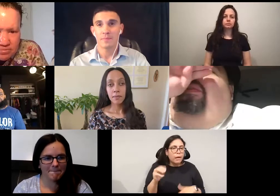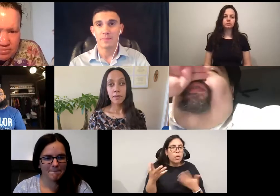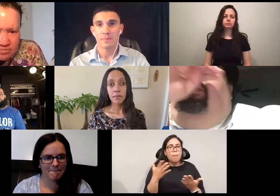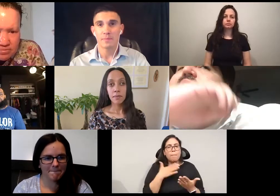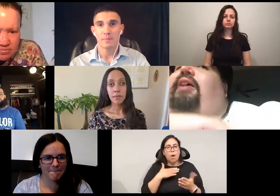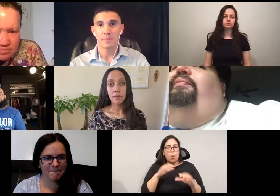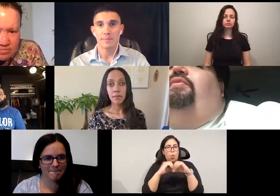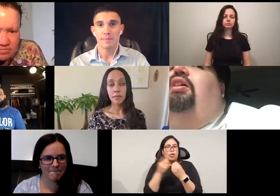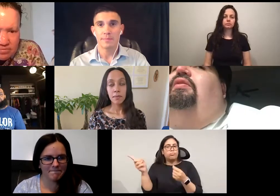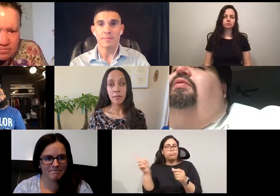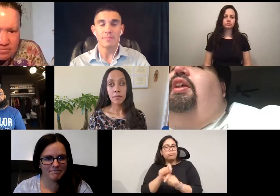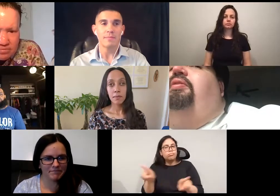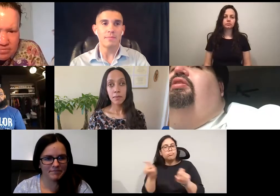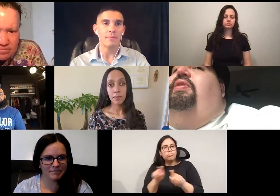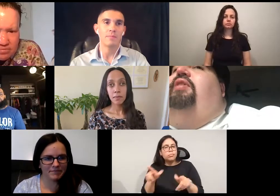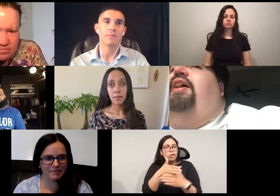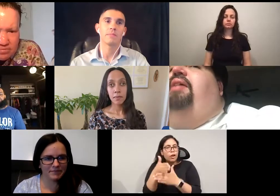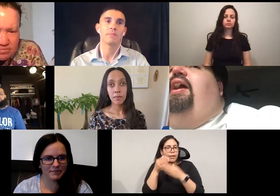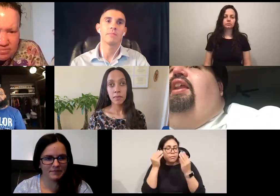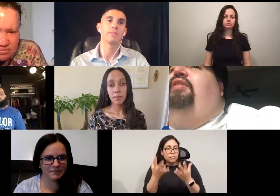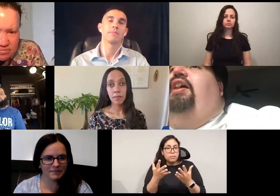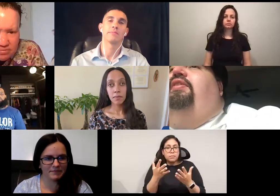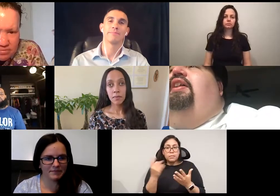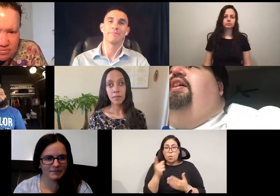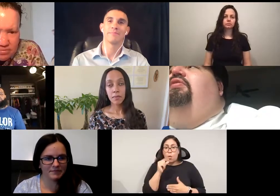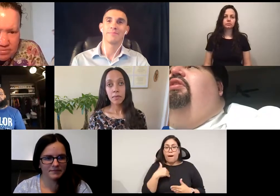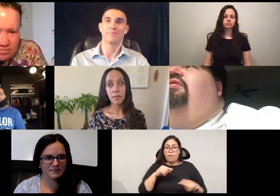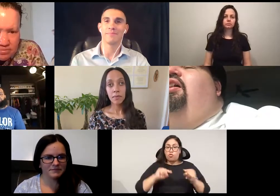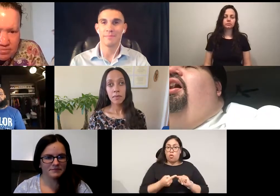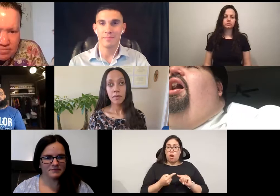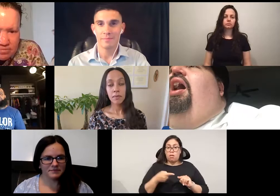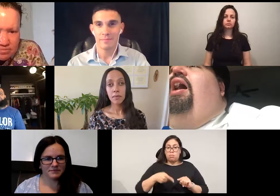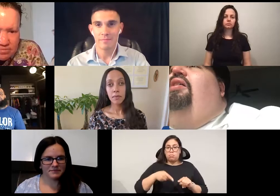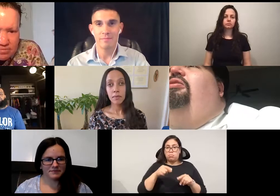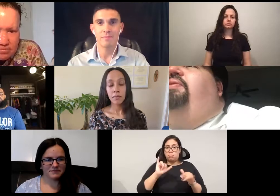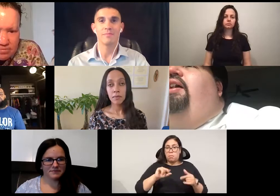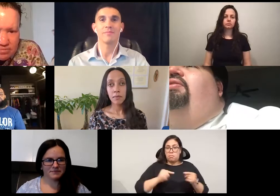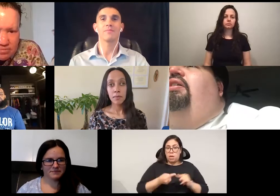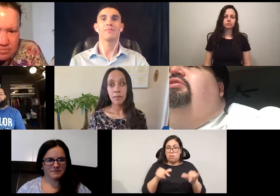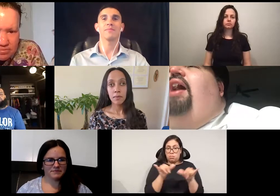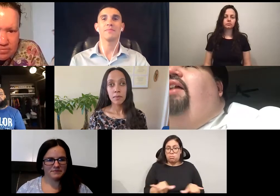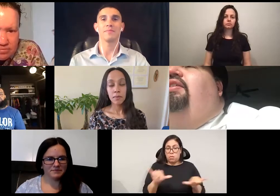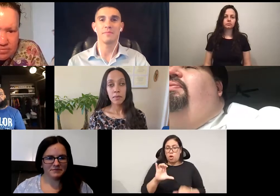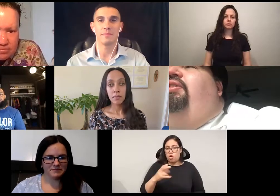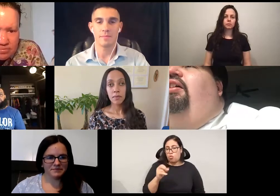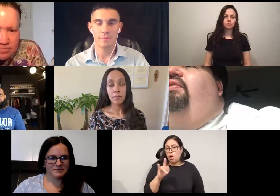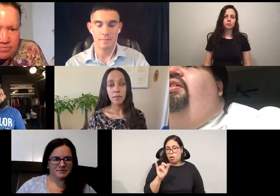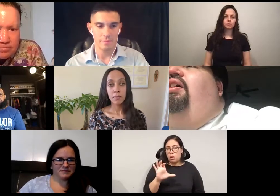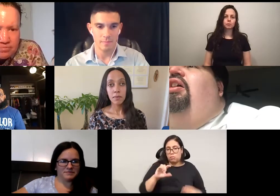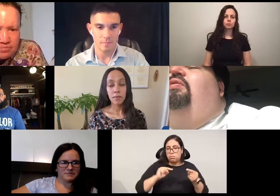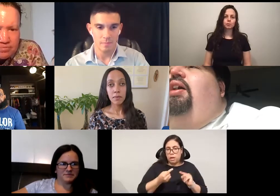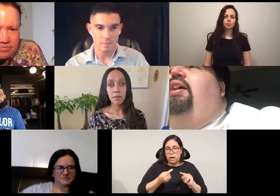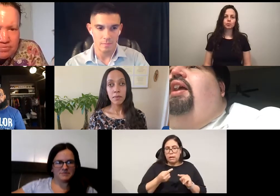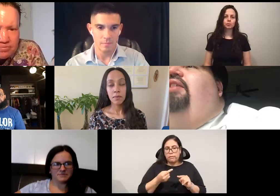what a person with chronic pain and chronic fatigue can do. I hope they start to ask